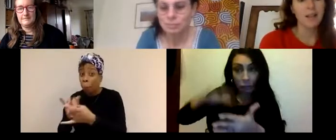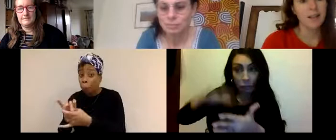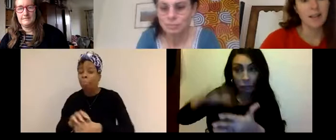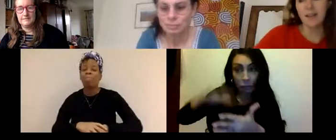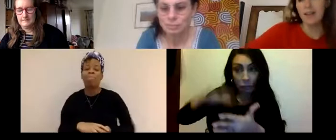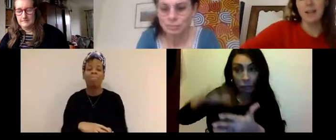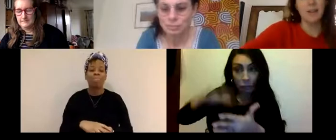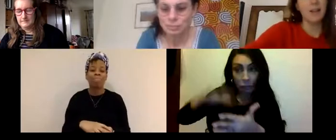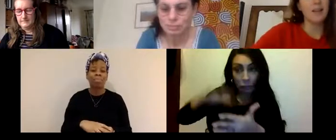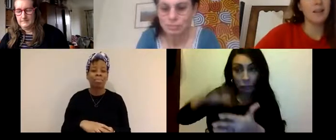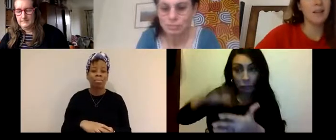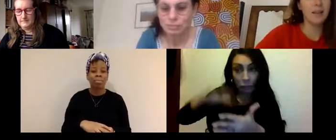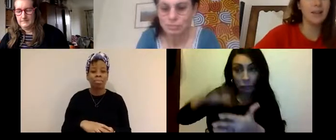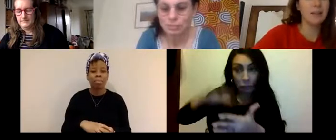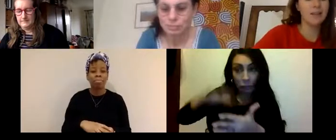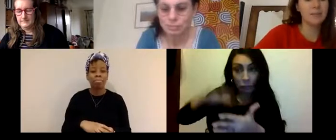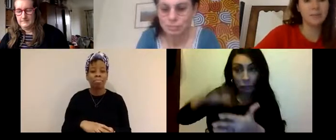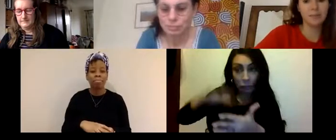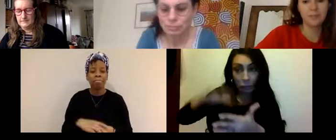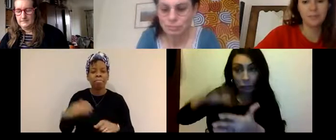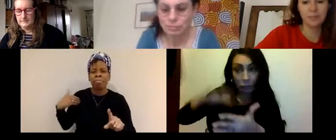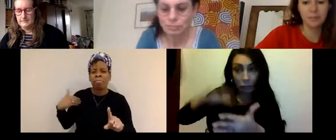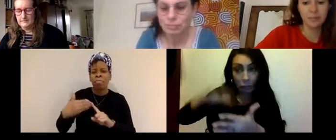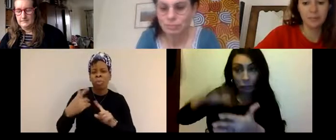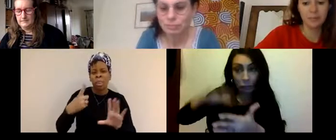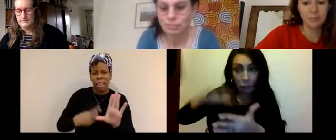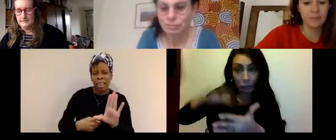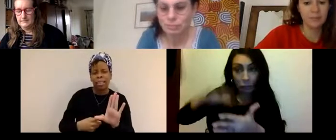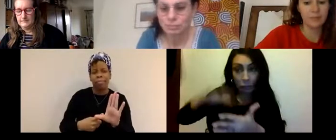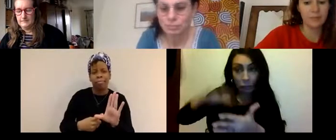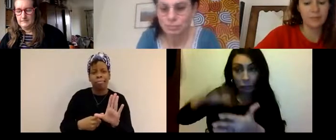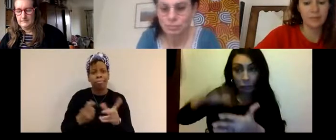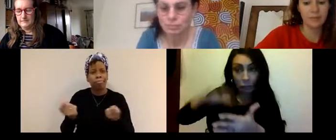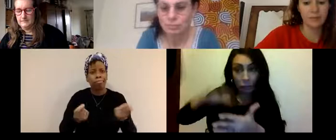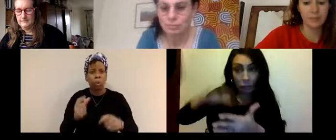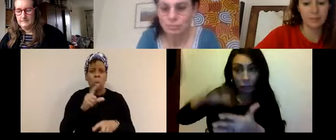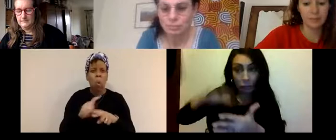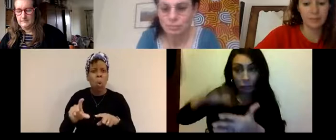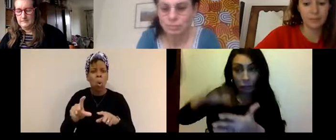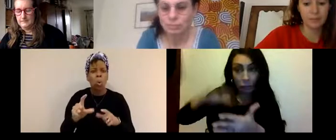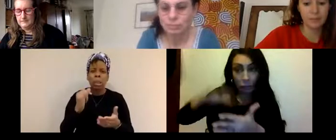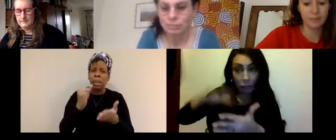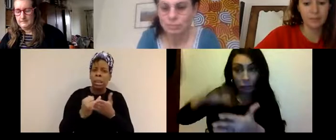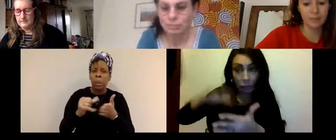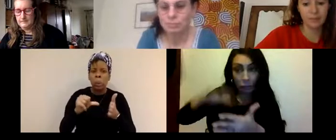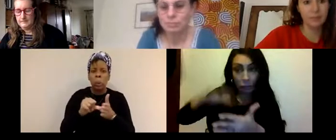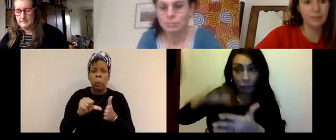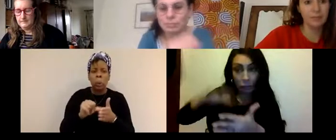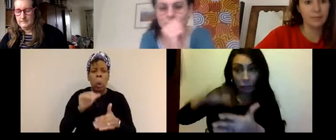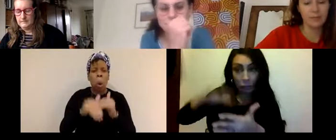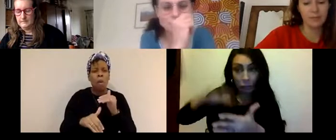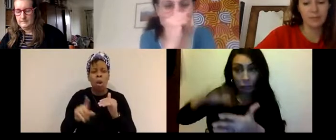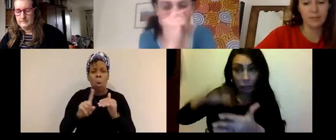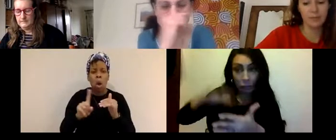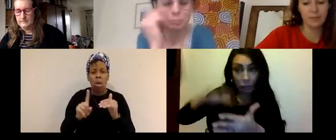I think one of the challenges over the last year for facilitating a course, working with artists to